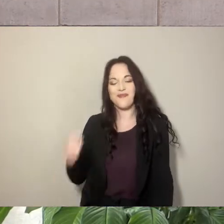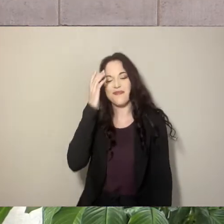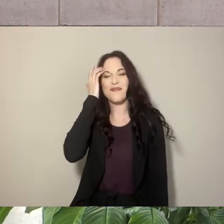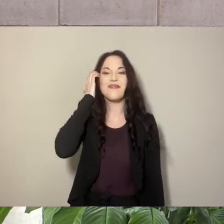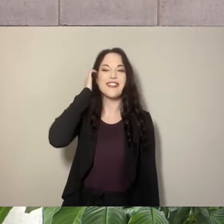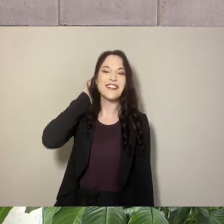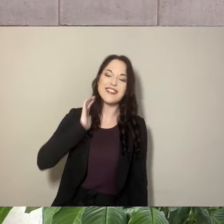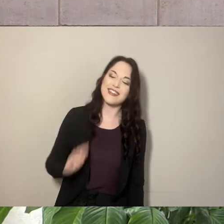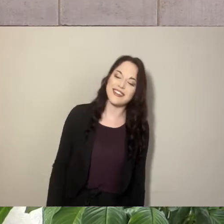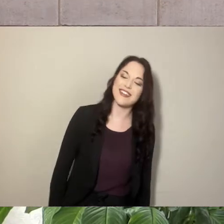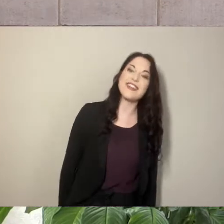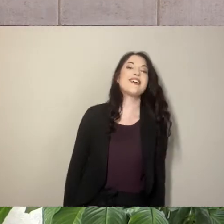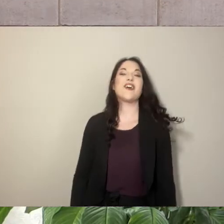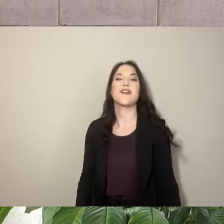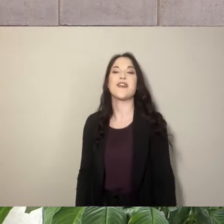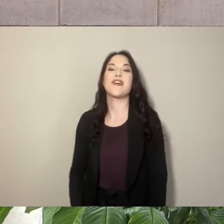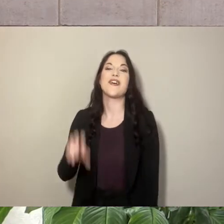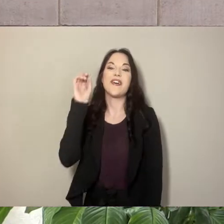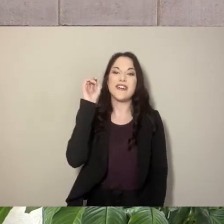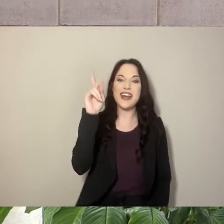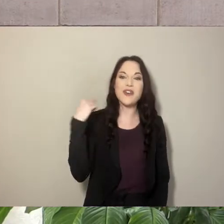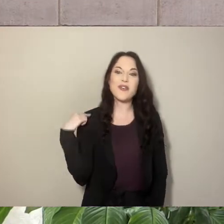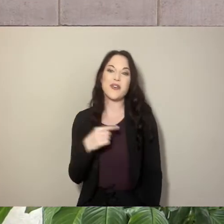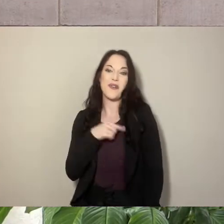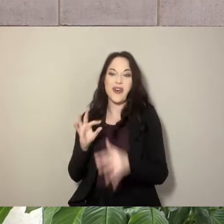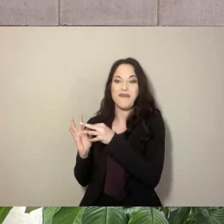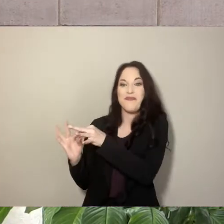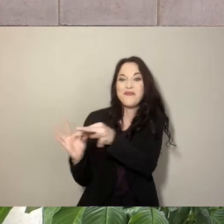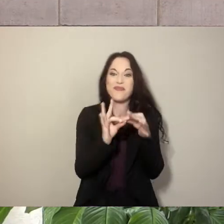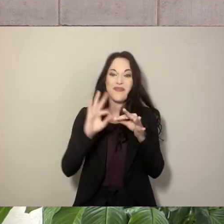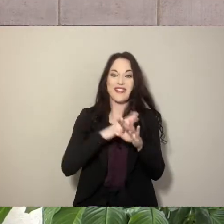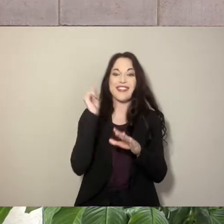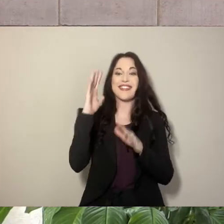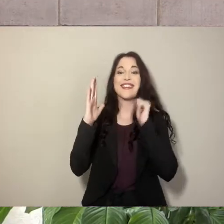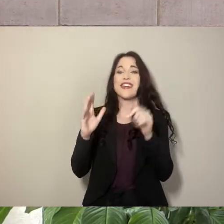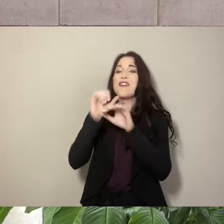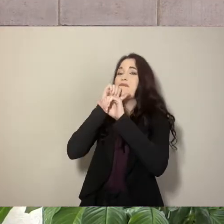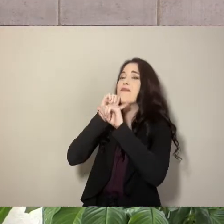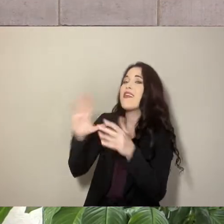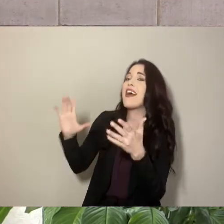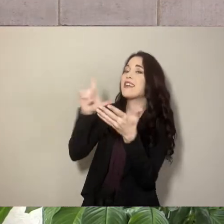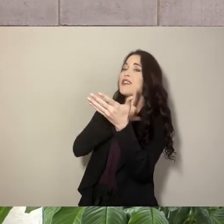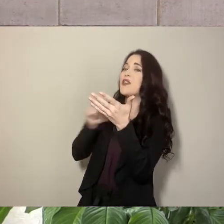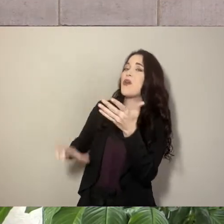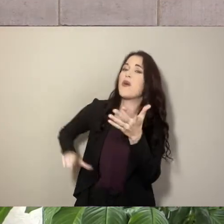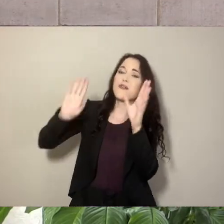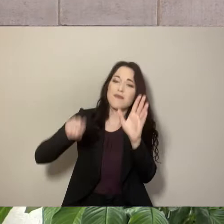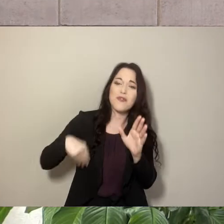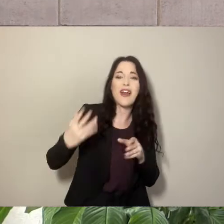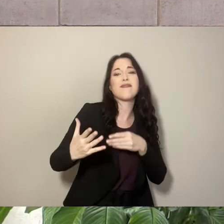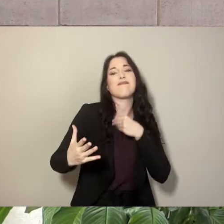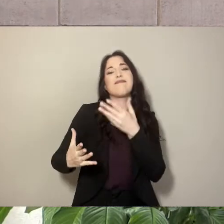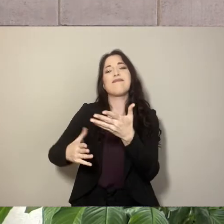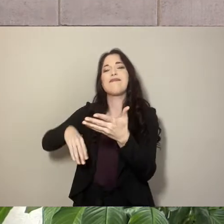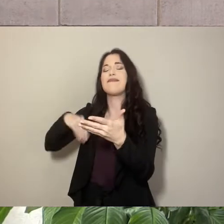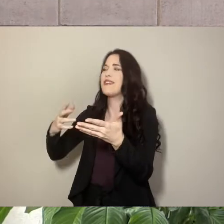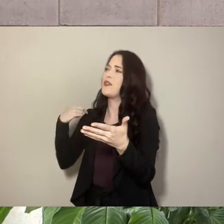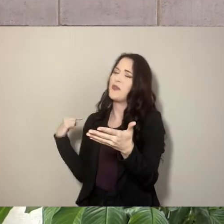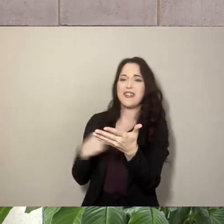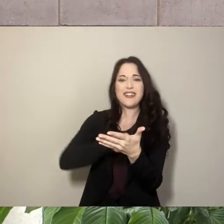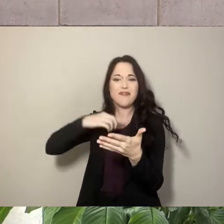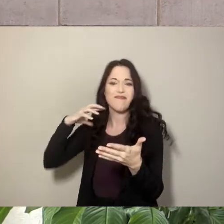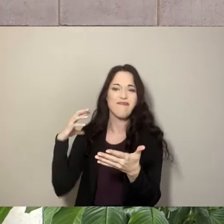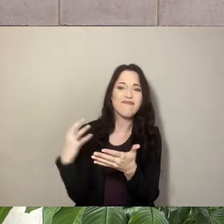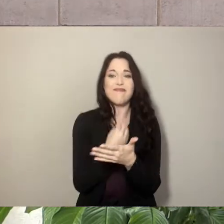All right, we're going to do it in harmony. A blessing from the Lord. A blessing from the Lord is here. A blessing from the